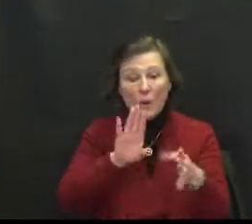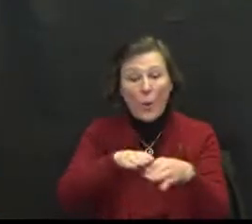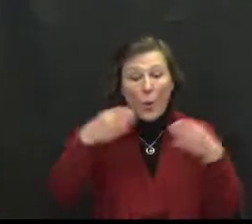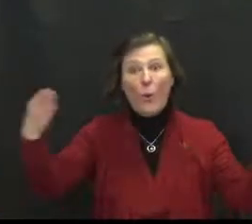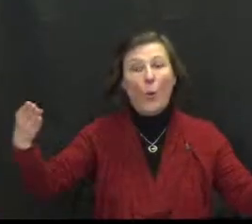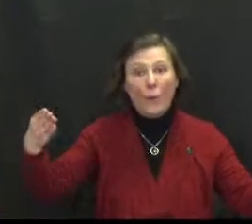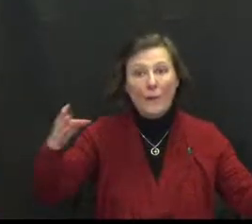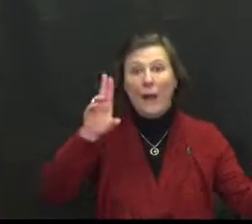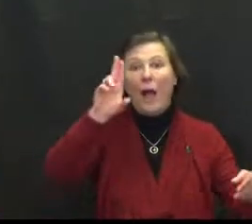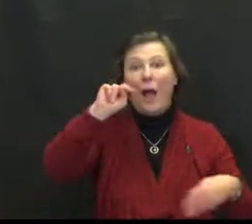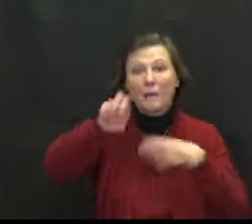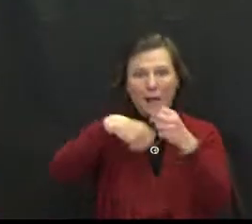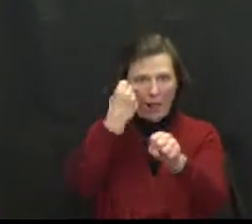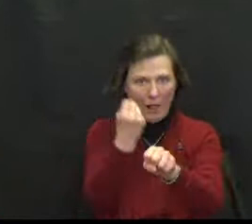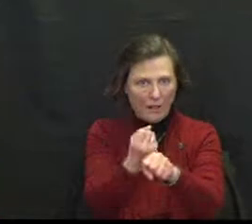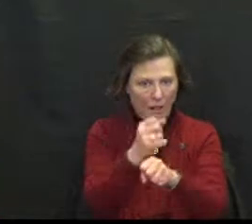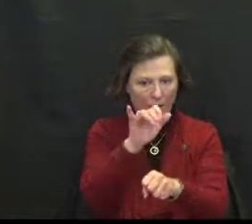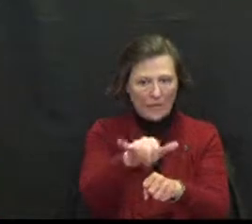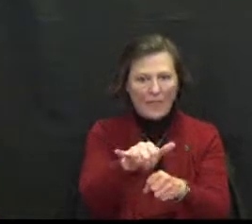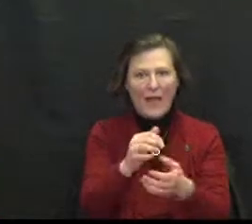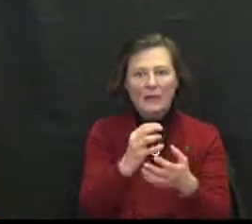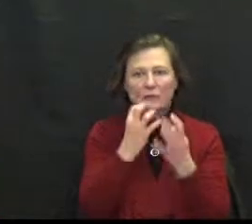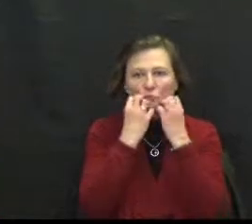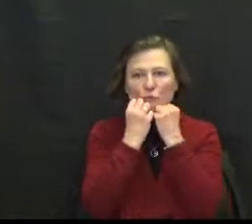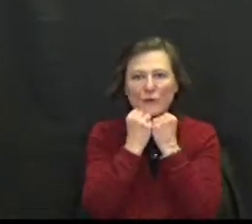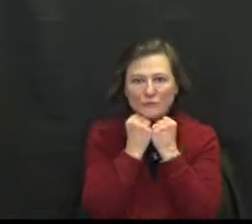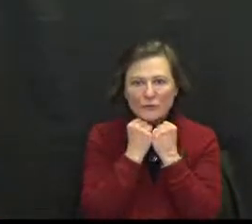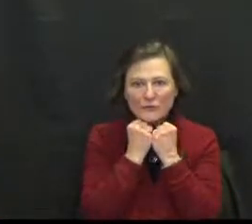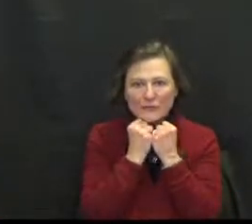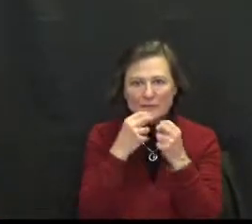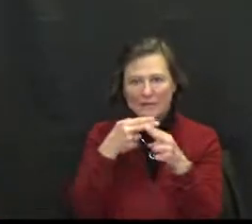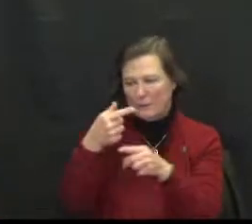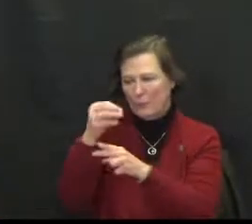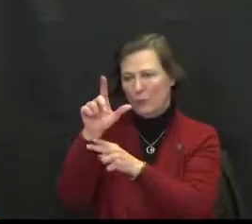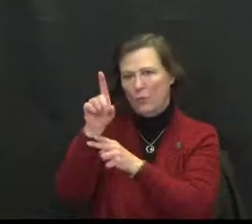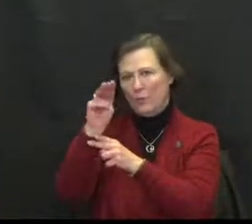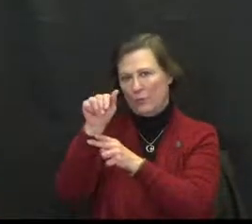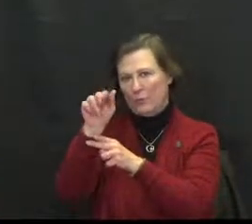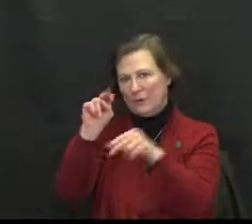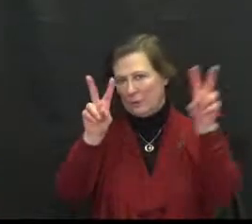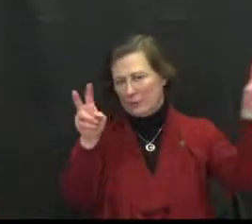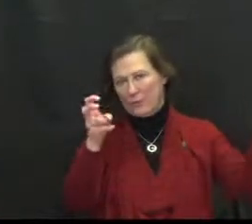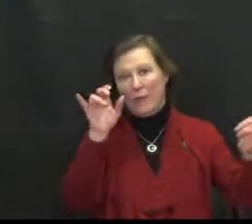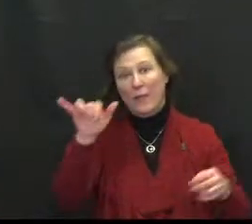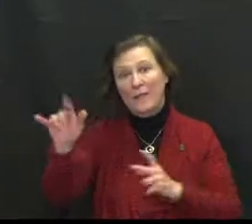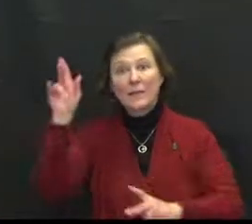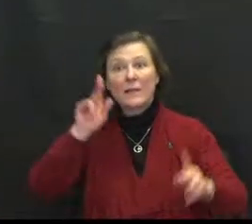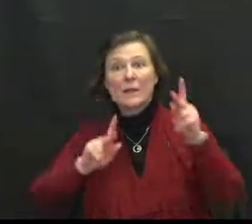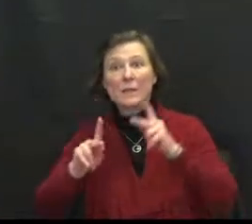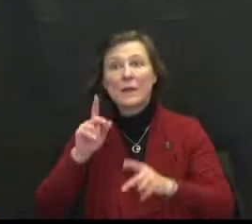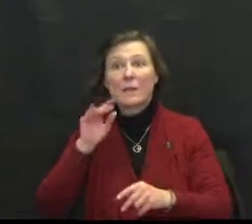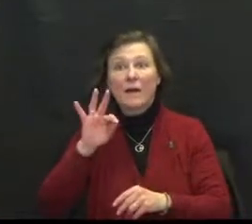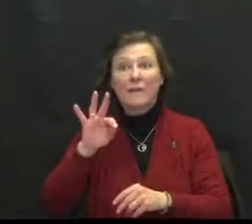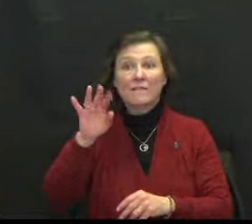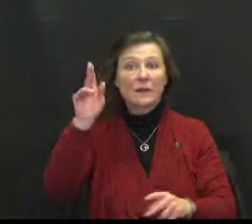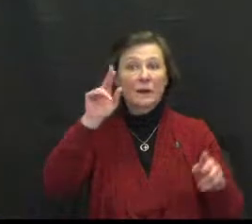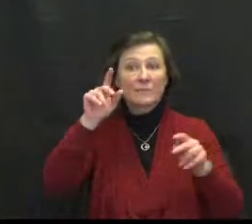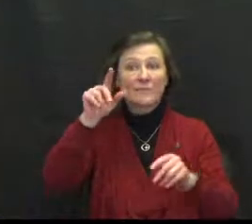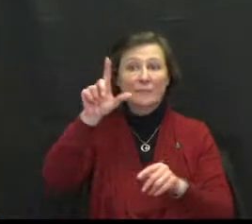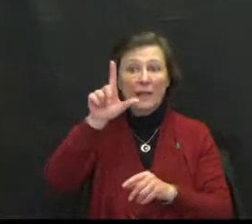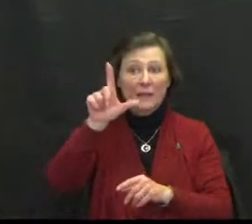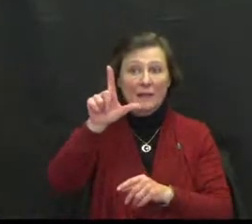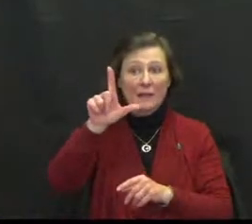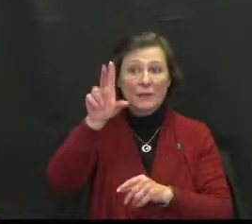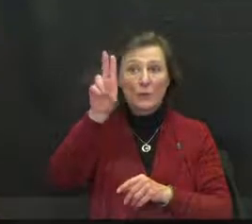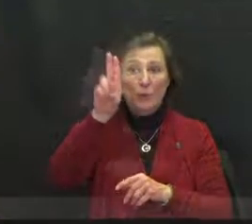treasure. Emma Goldman. This is something that the people at the Latinos Unidos Siempre understand